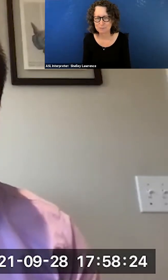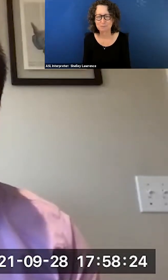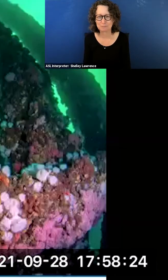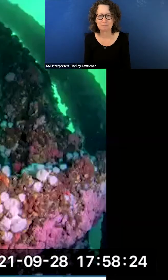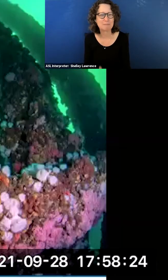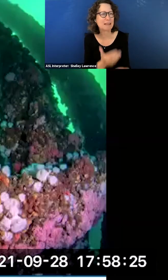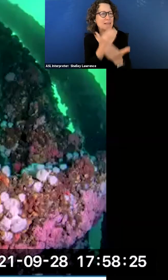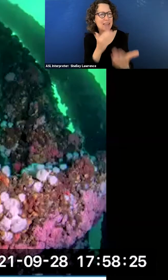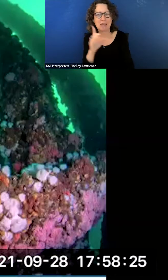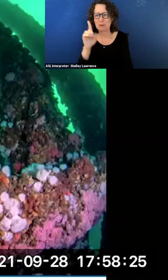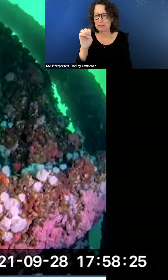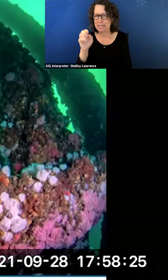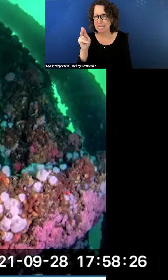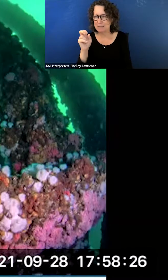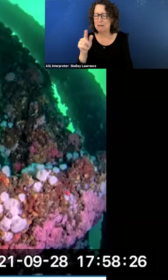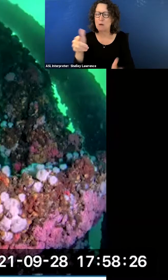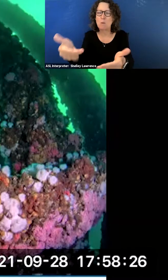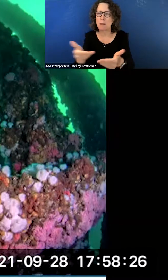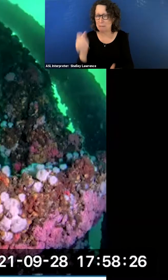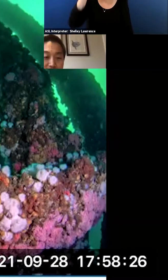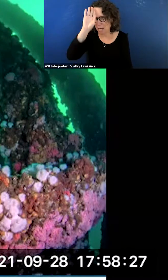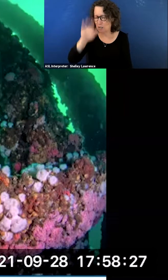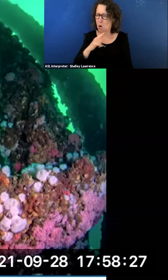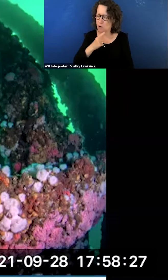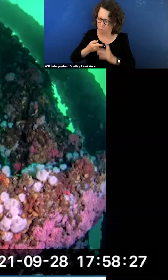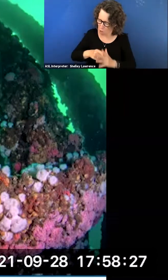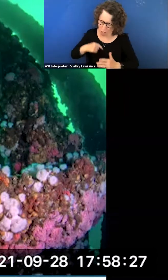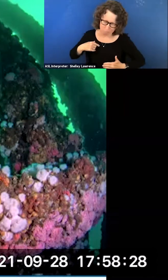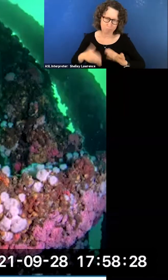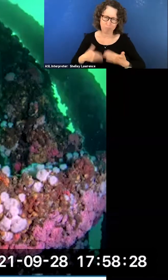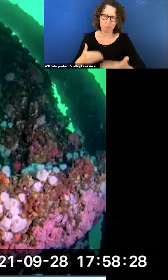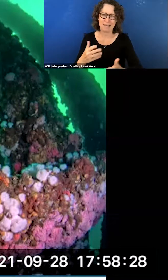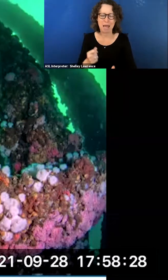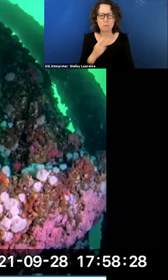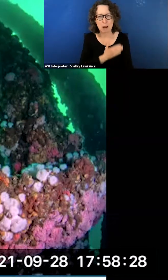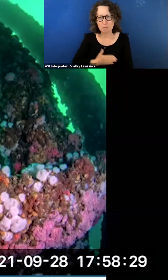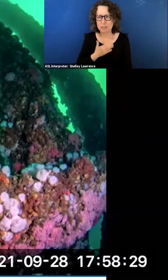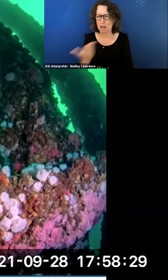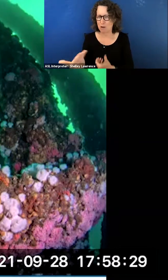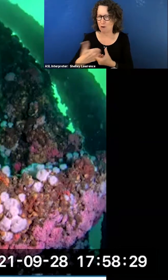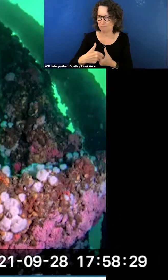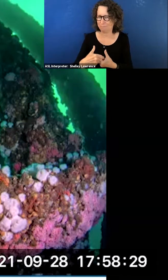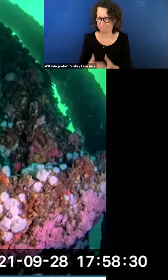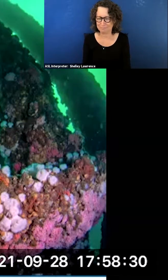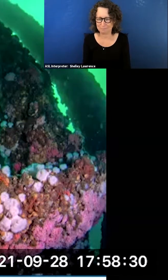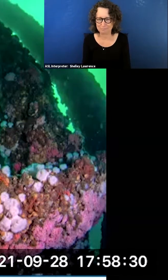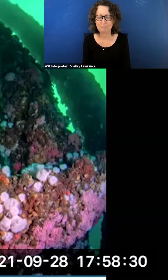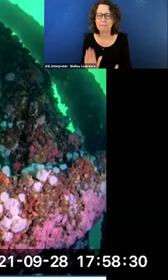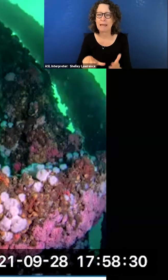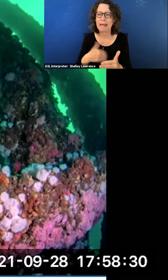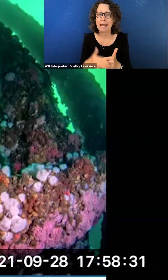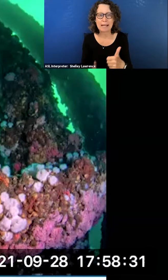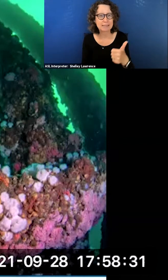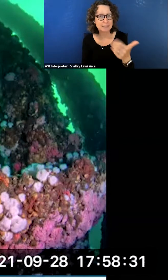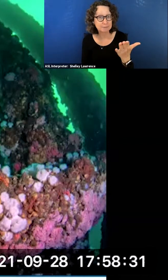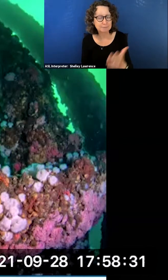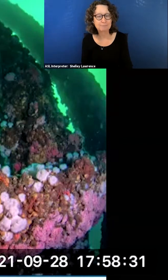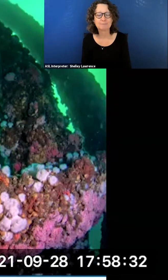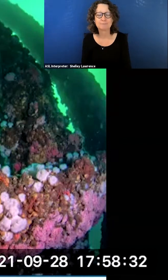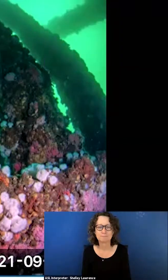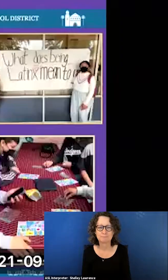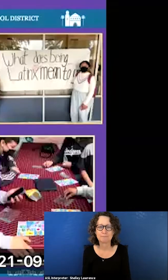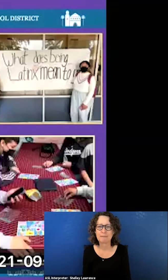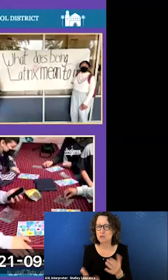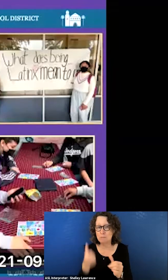Thank you, Desmond, and welcome. And I know you've hit the ground running, and we really appreciate you being with us. Next slide. As you